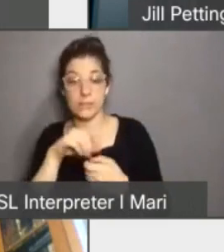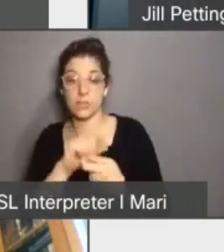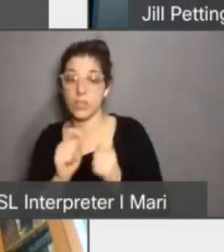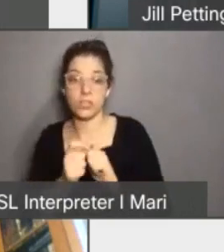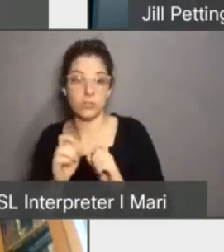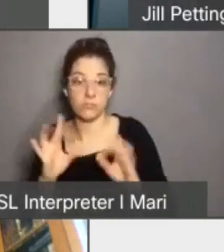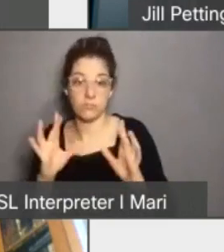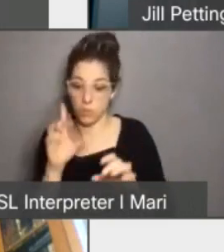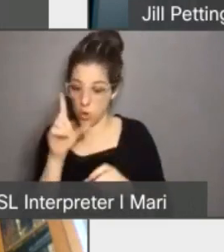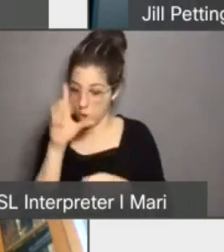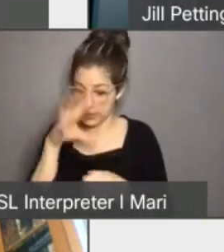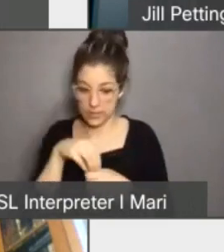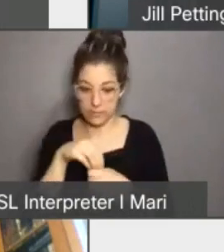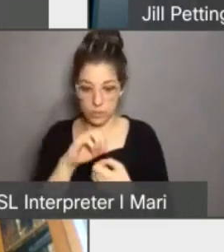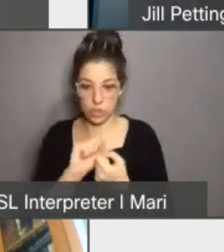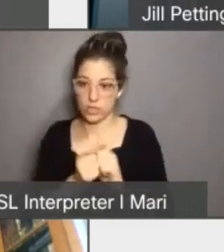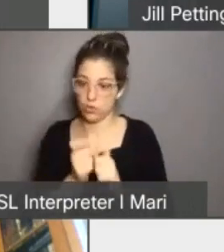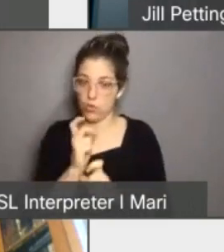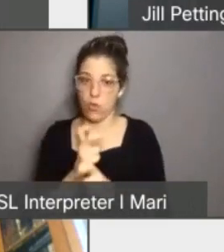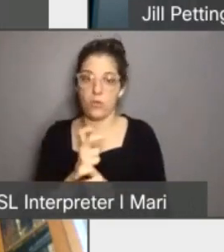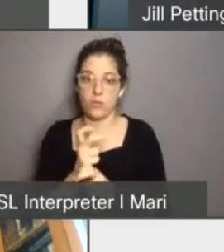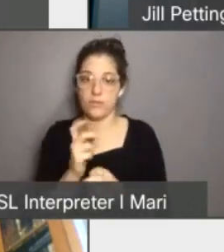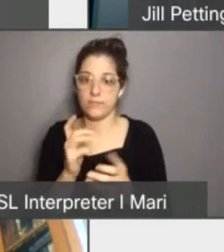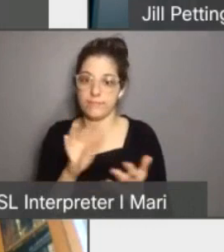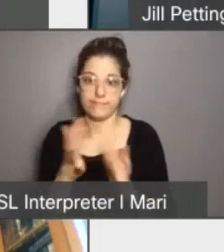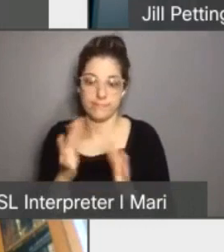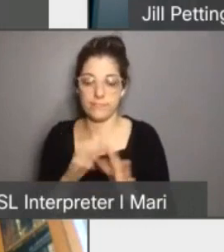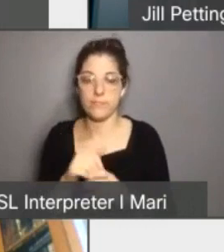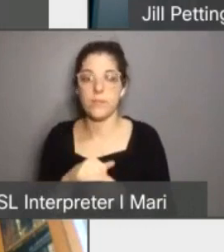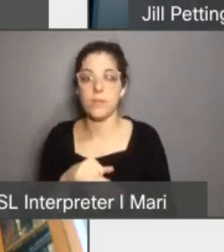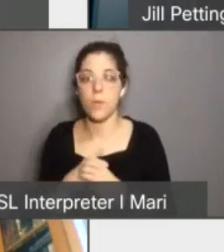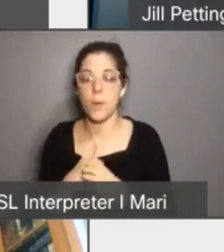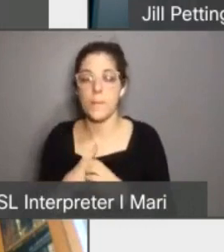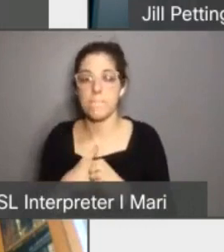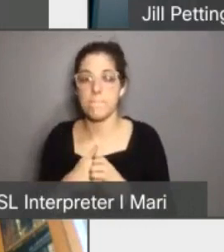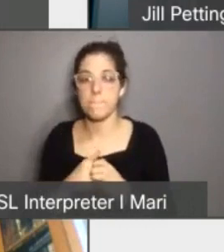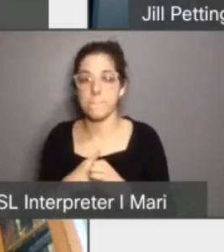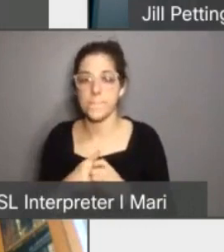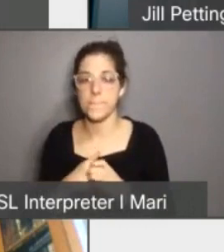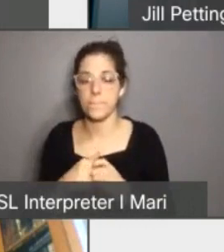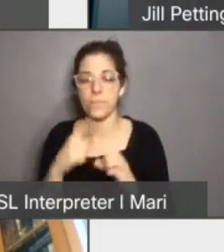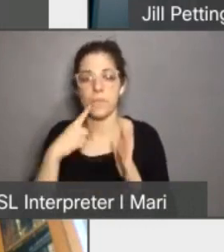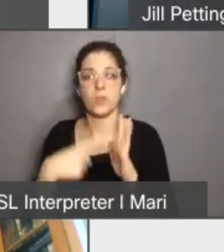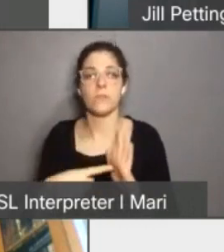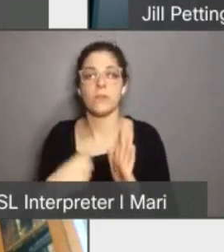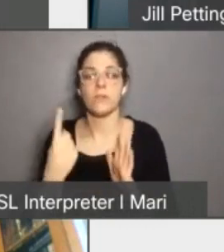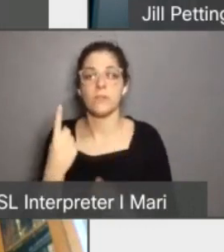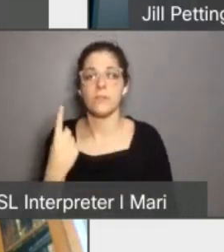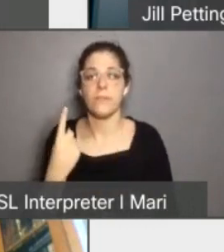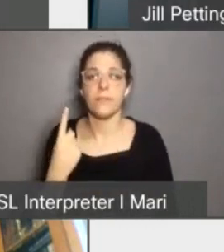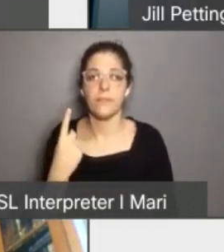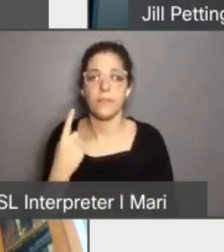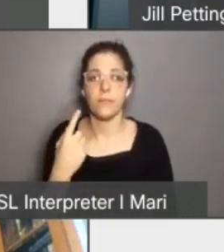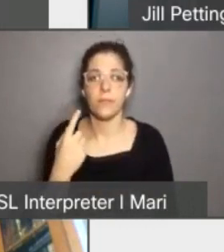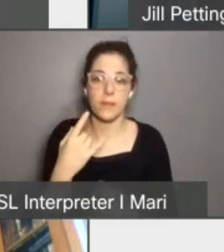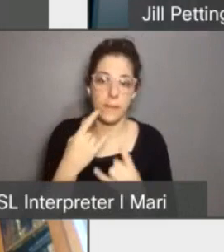all know autism change, don't go well together like water and oil. So you get them, like, for example, I'm just going to use one minute, like you have mask mandate, the no